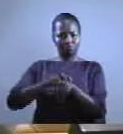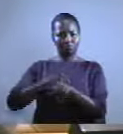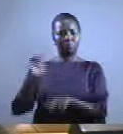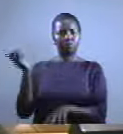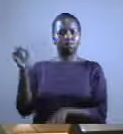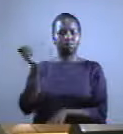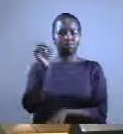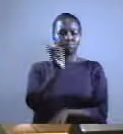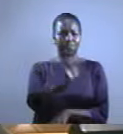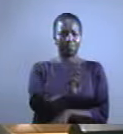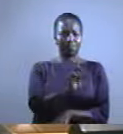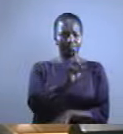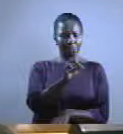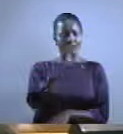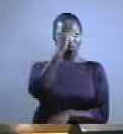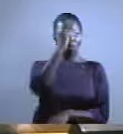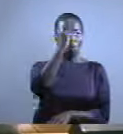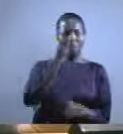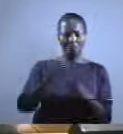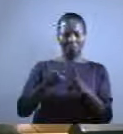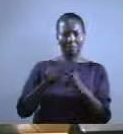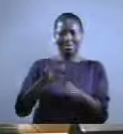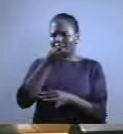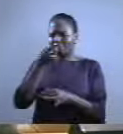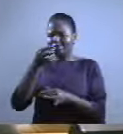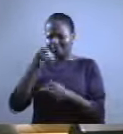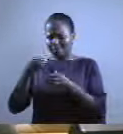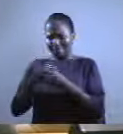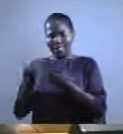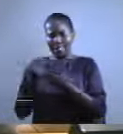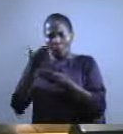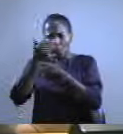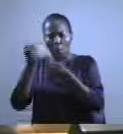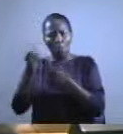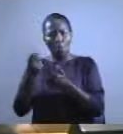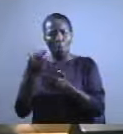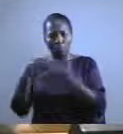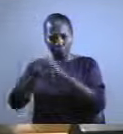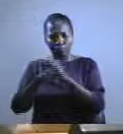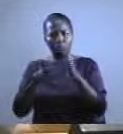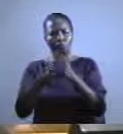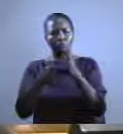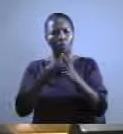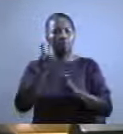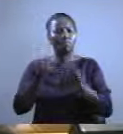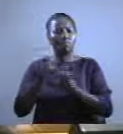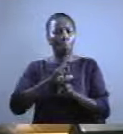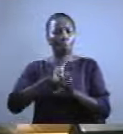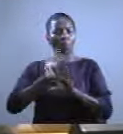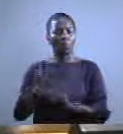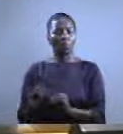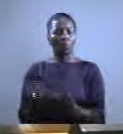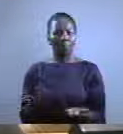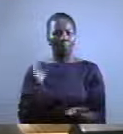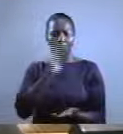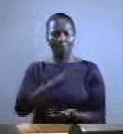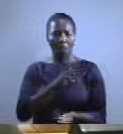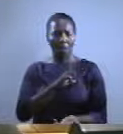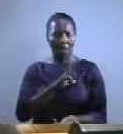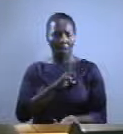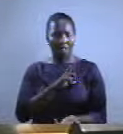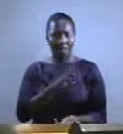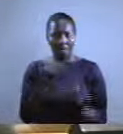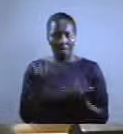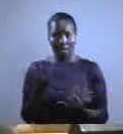were the police and the intelligence services not in place to prevent the looting of businesses in the CBD? What guarantees do we